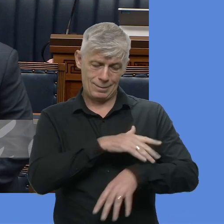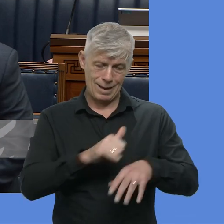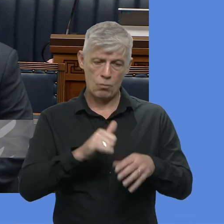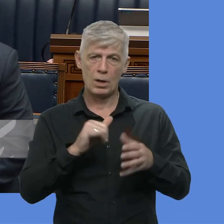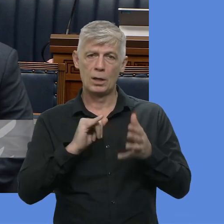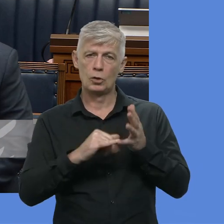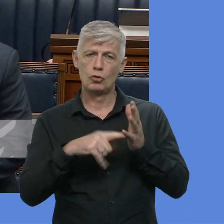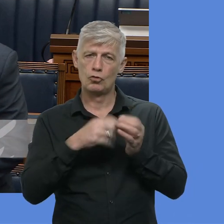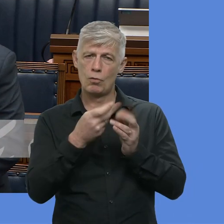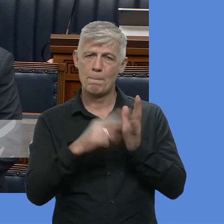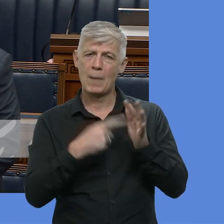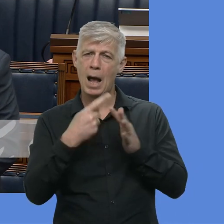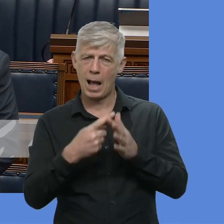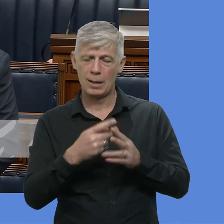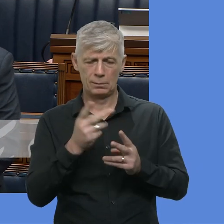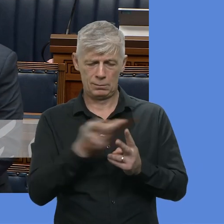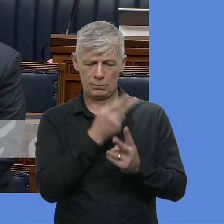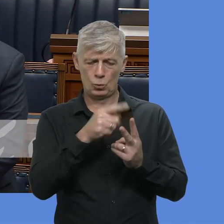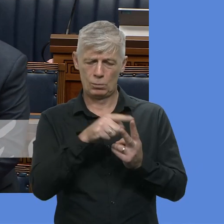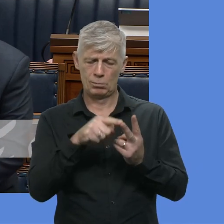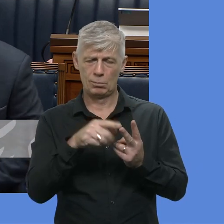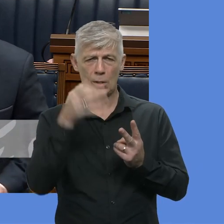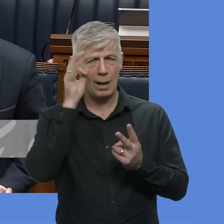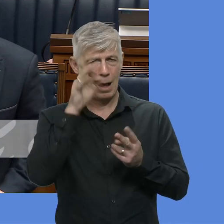Strabane Council area in